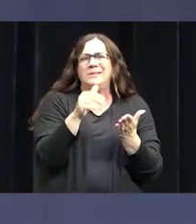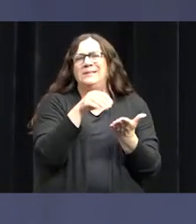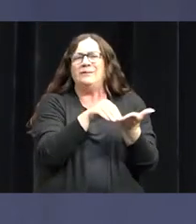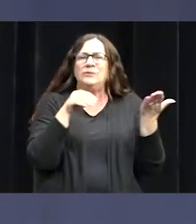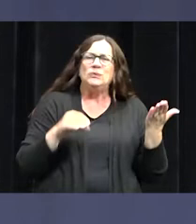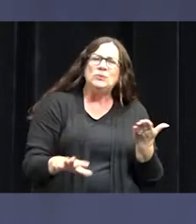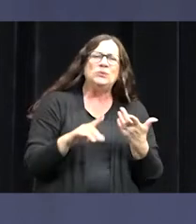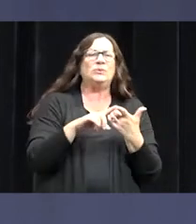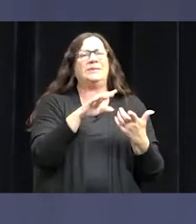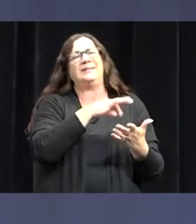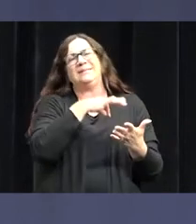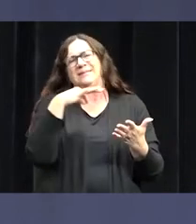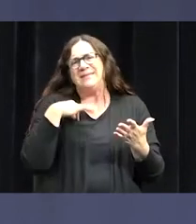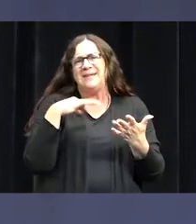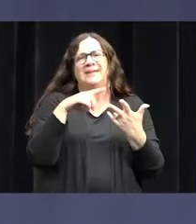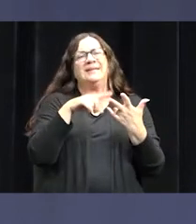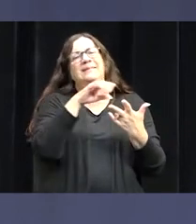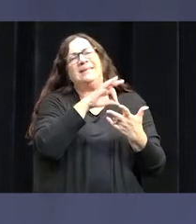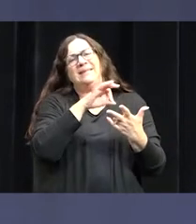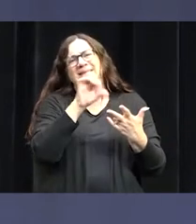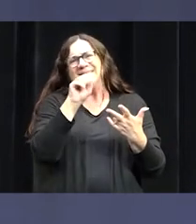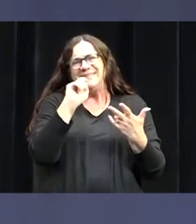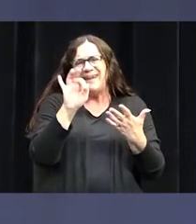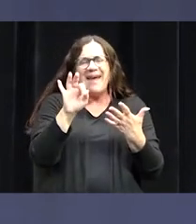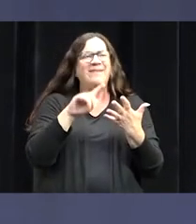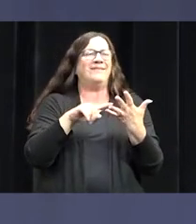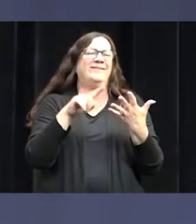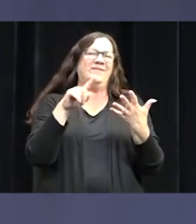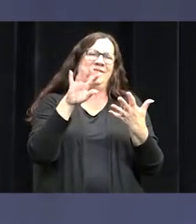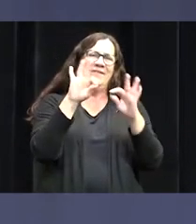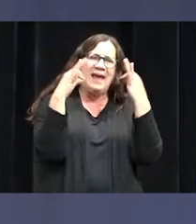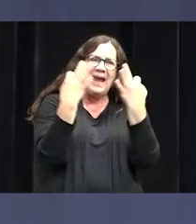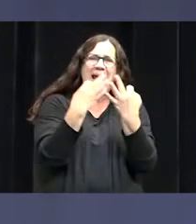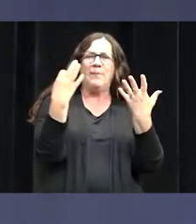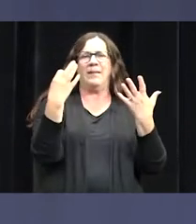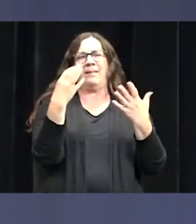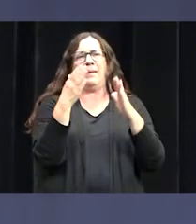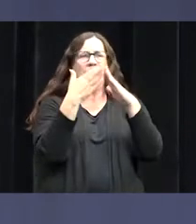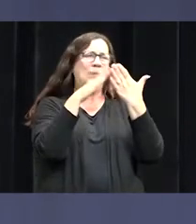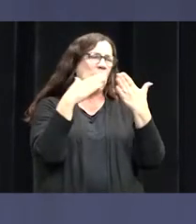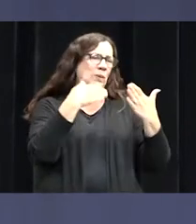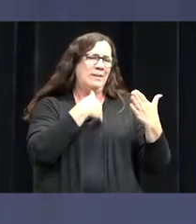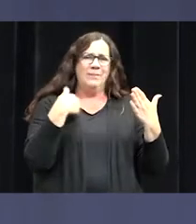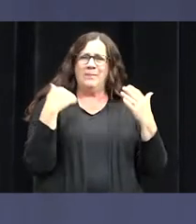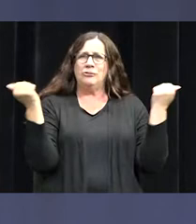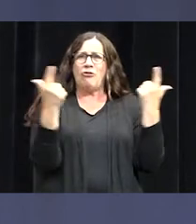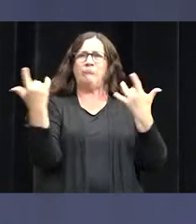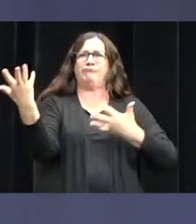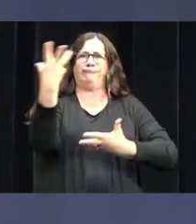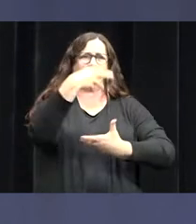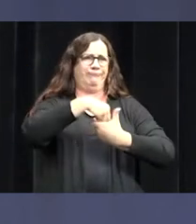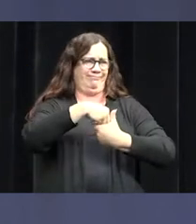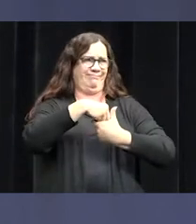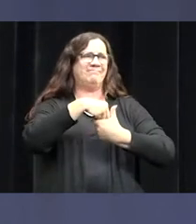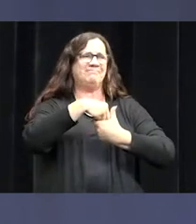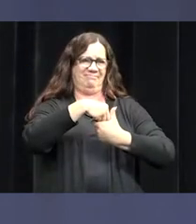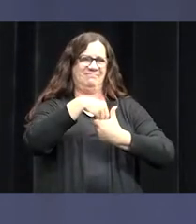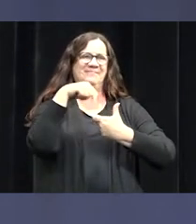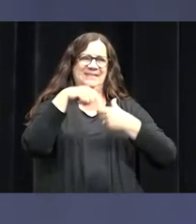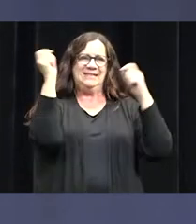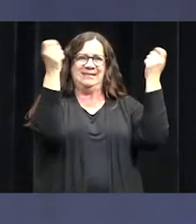staff and community members to join in the celebrations while keeping everyone